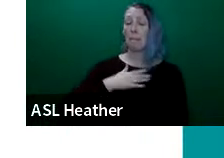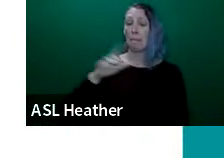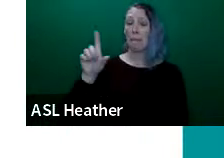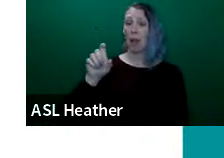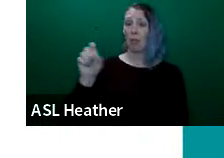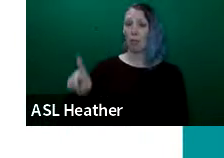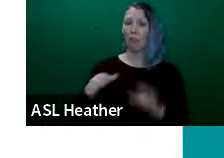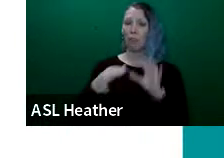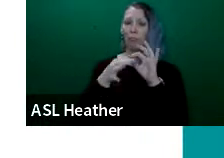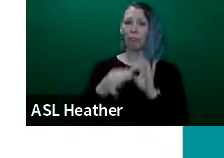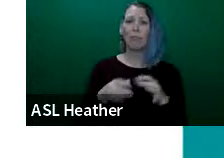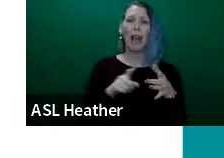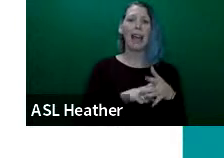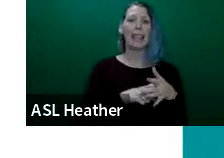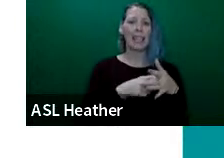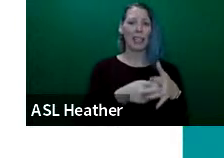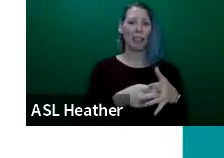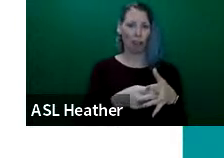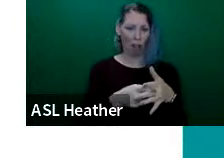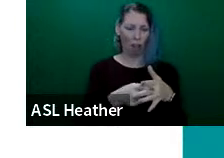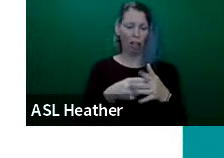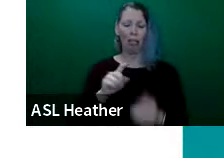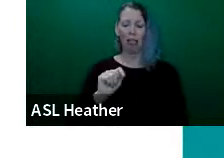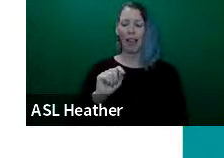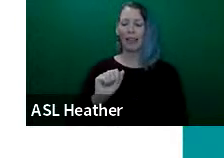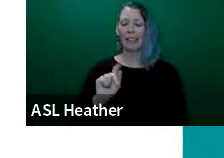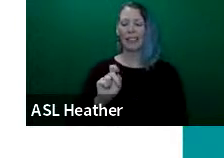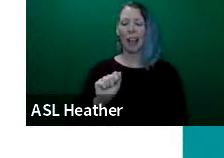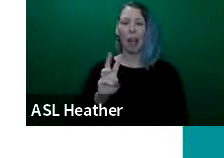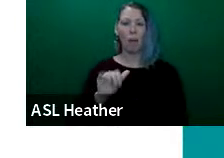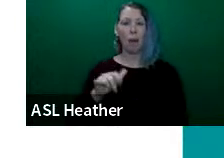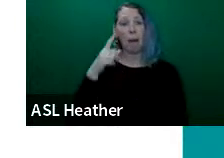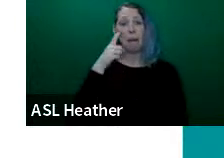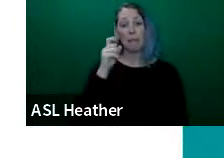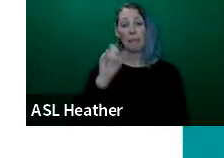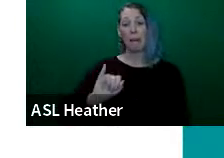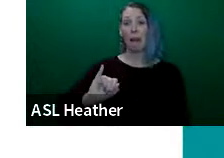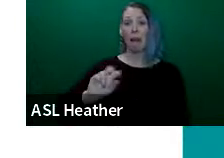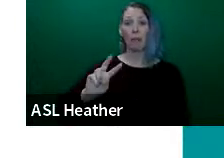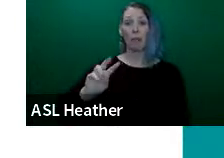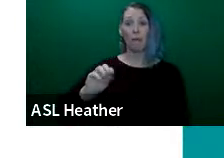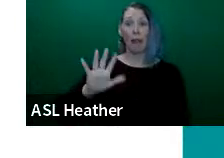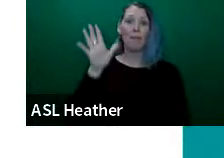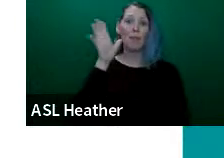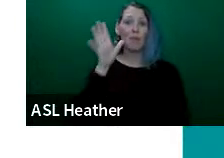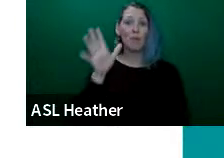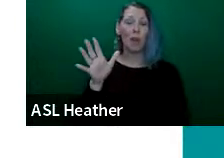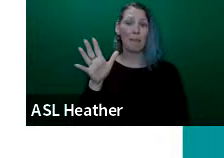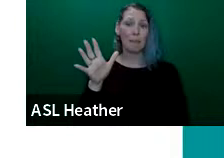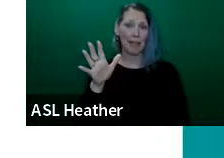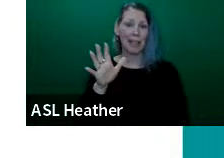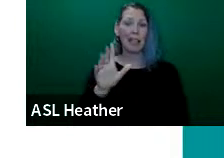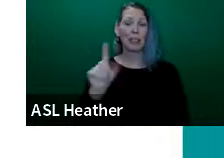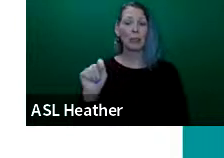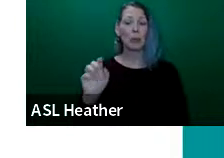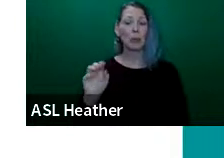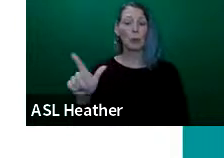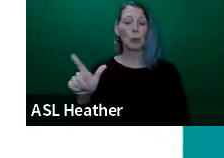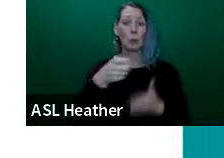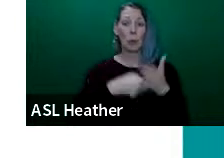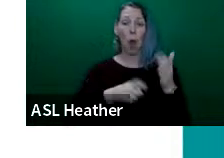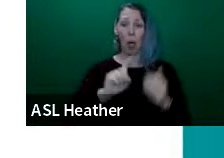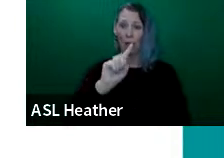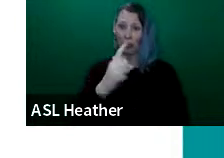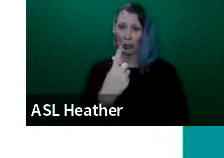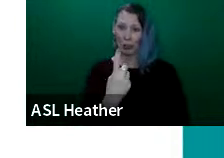to do with the initial takeaways, because since I-205 is going to be told first, I'm wondering how